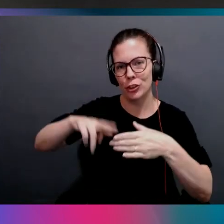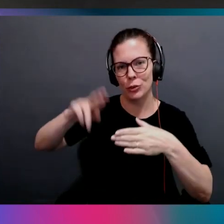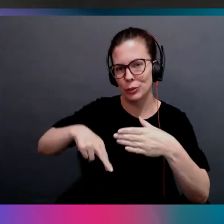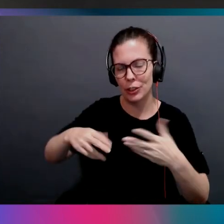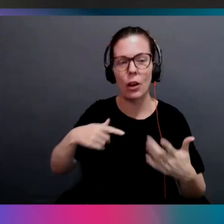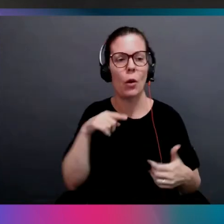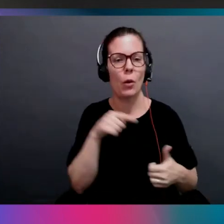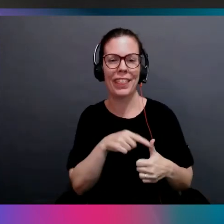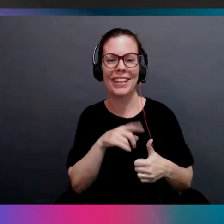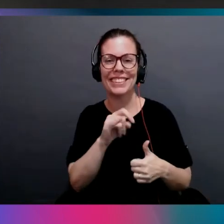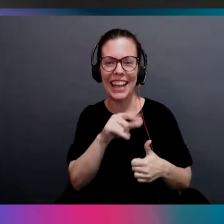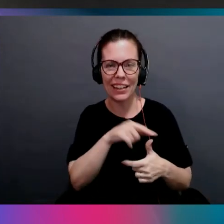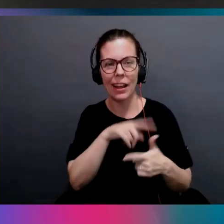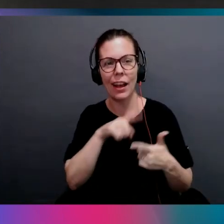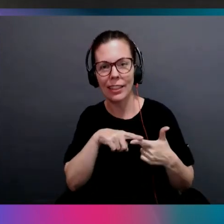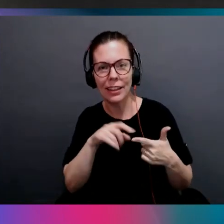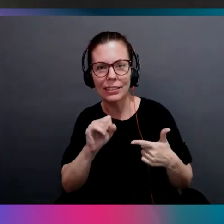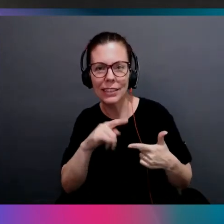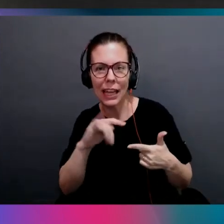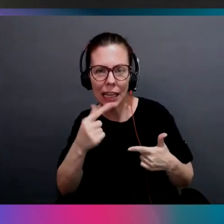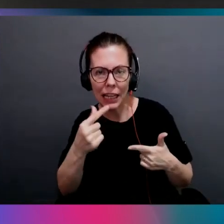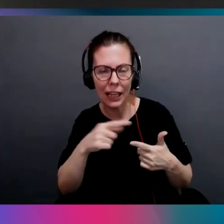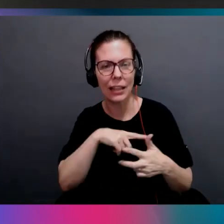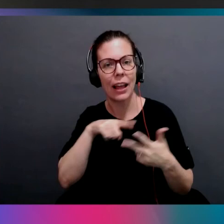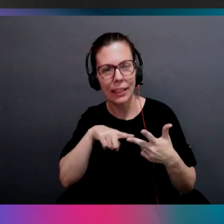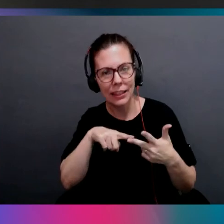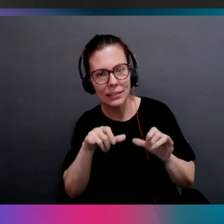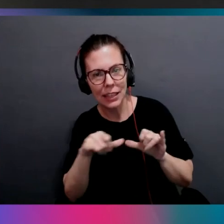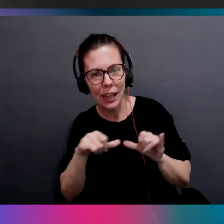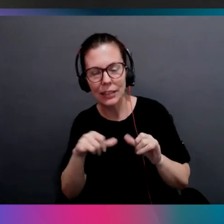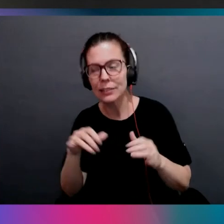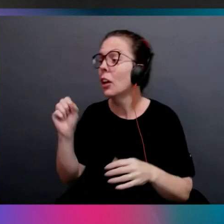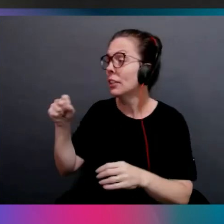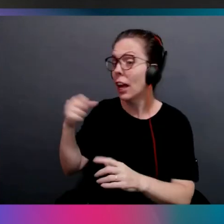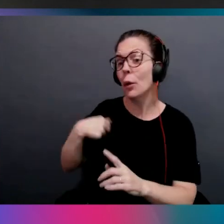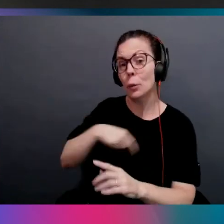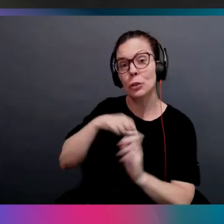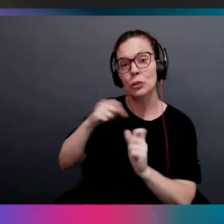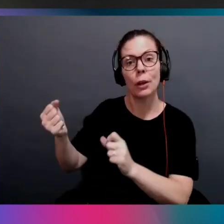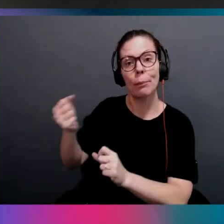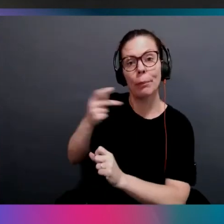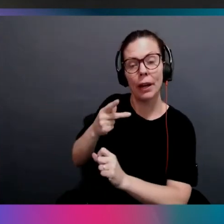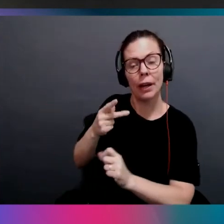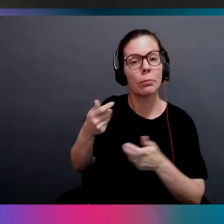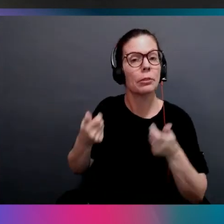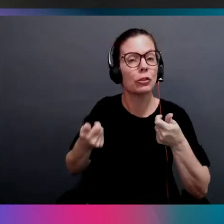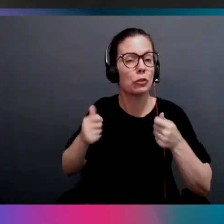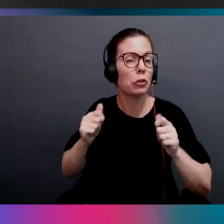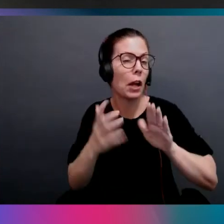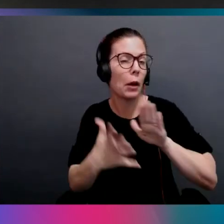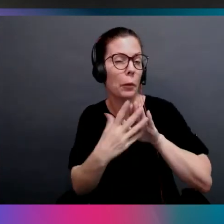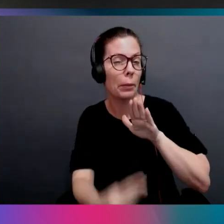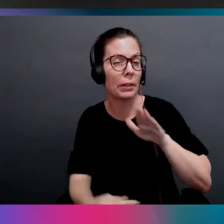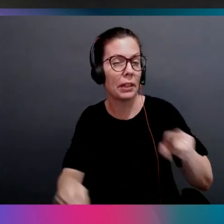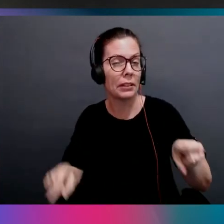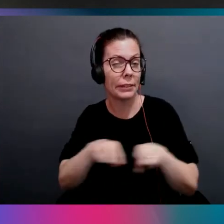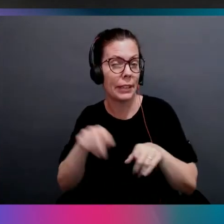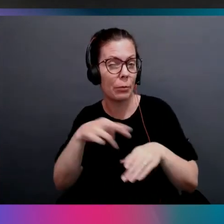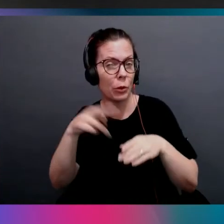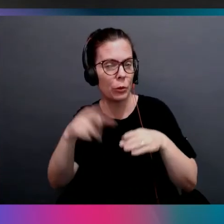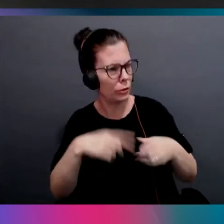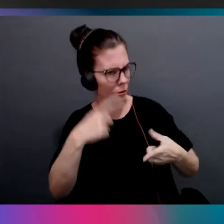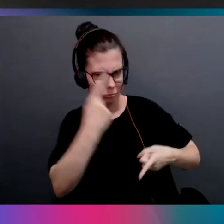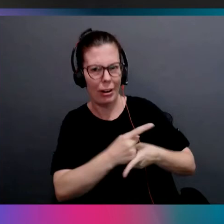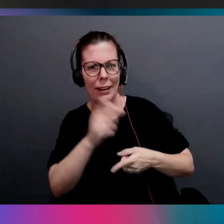this settings, and this size. So we can actually come back to this and maybe try to replicate the same results. 100%. Right, exactly. Perfect.